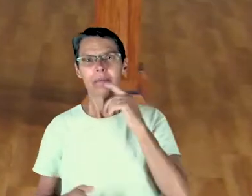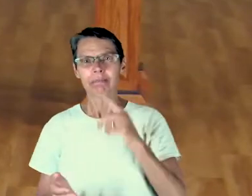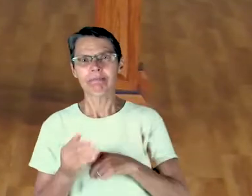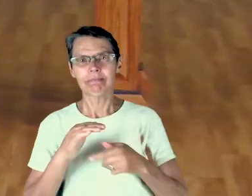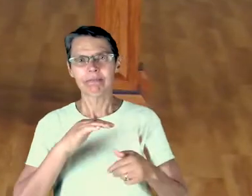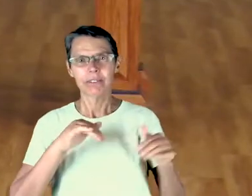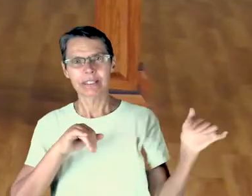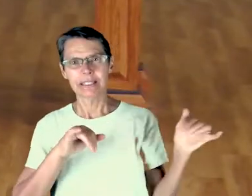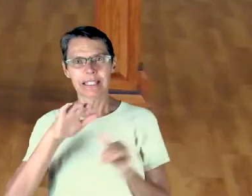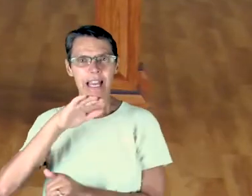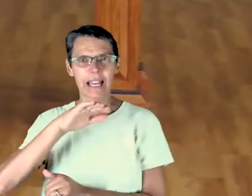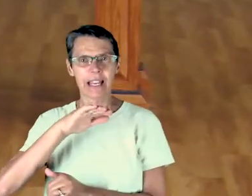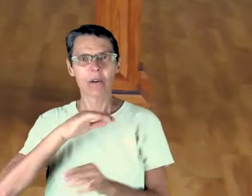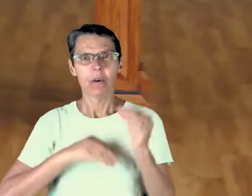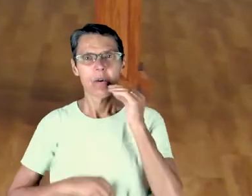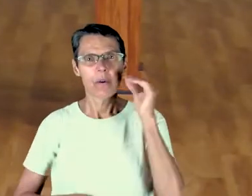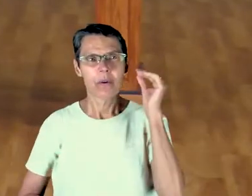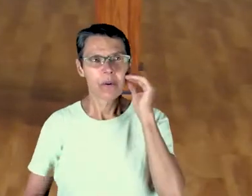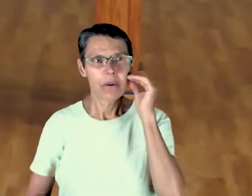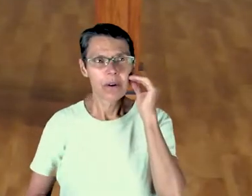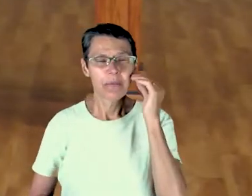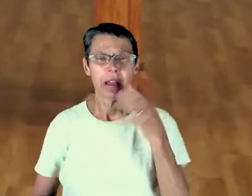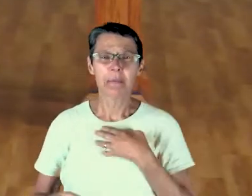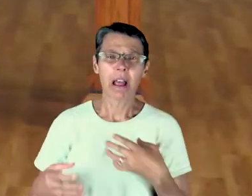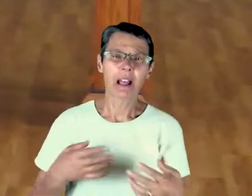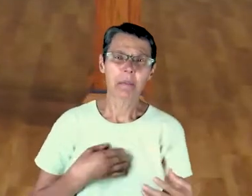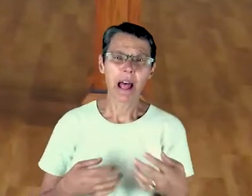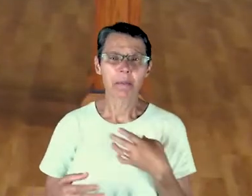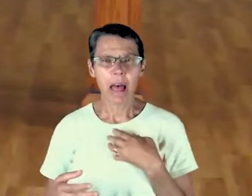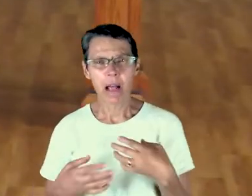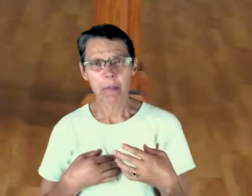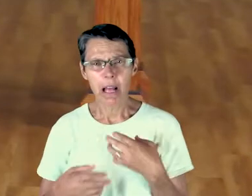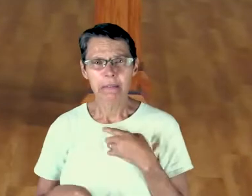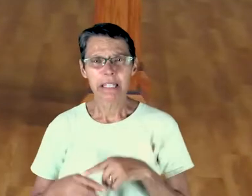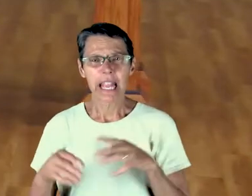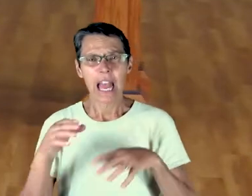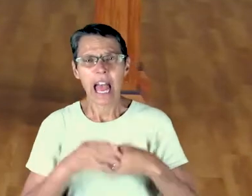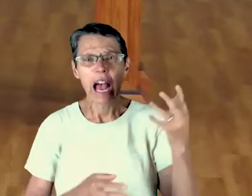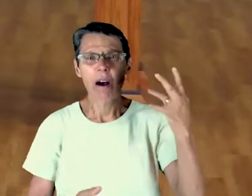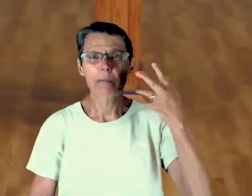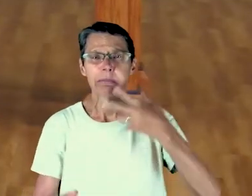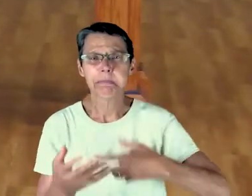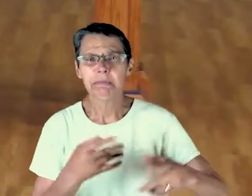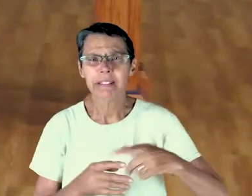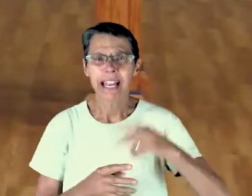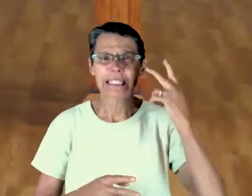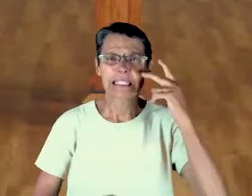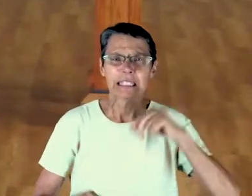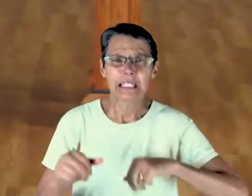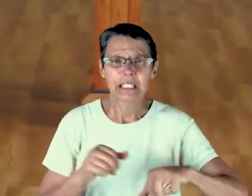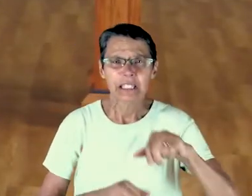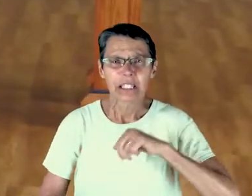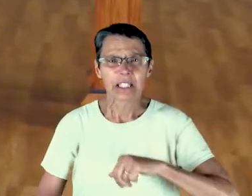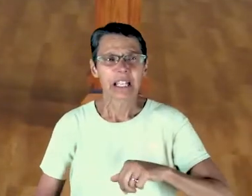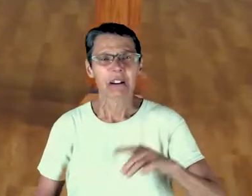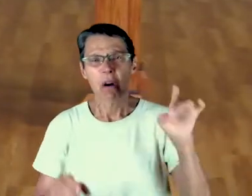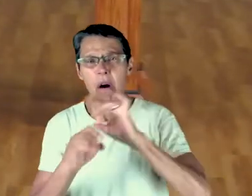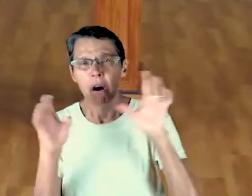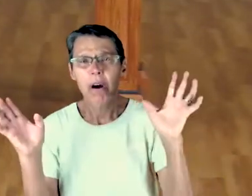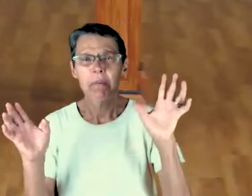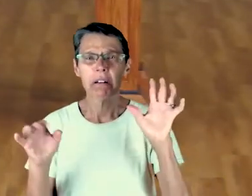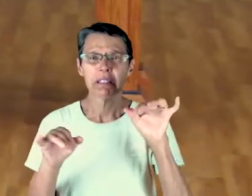at home, the complaining and the whining we did that we couldn't be out and about and we couldn't see each other, and it was so